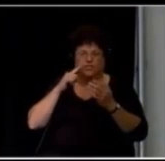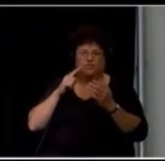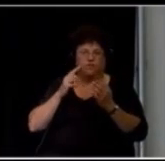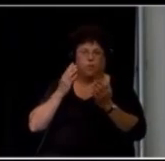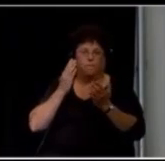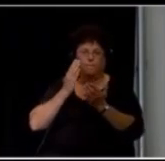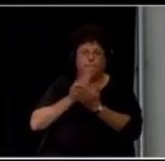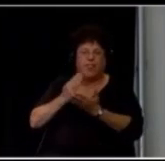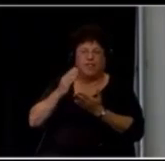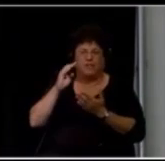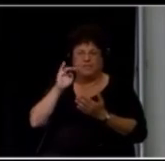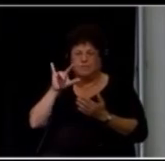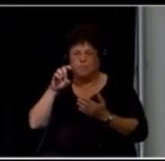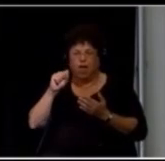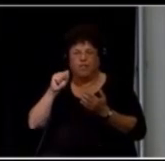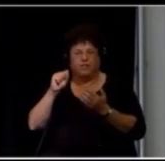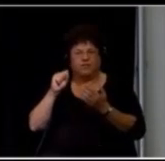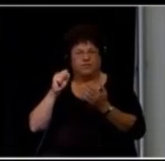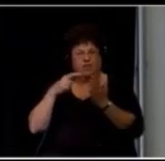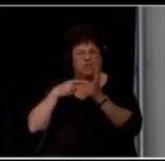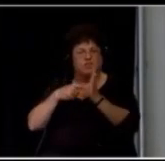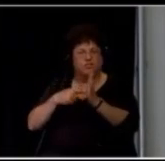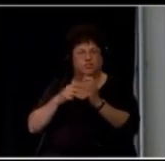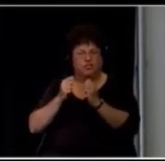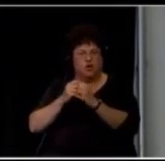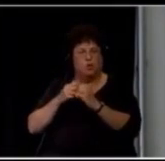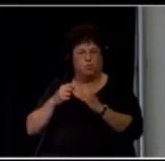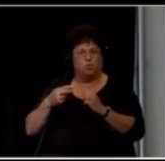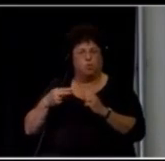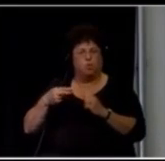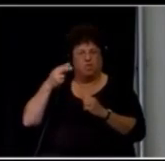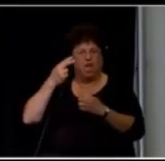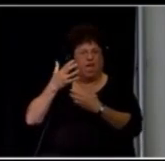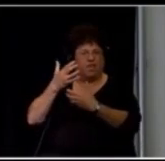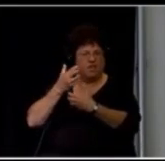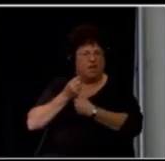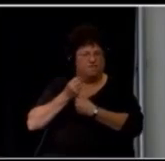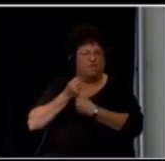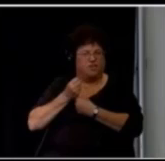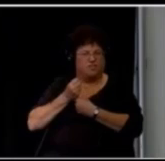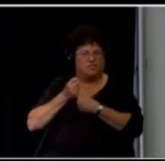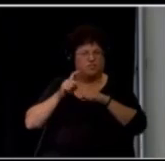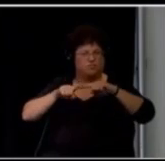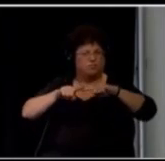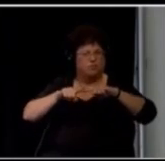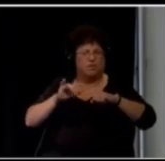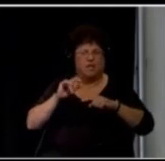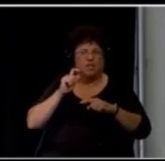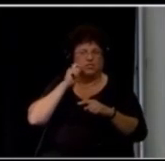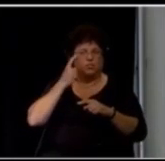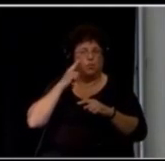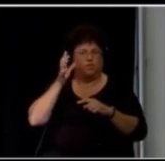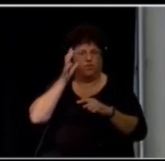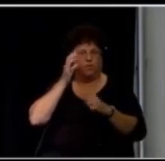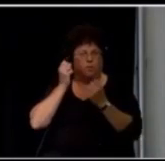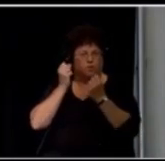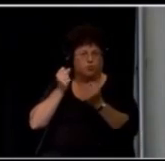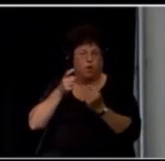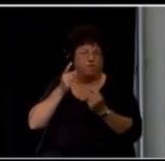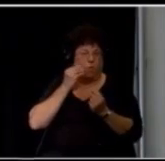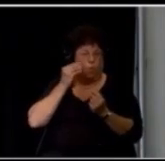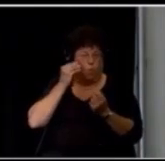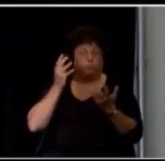can show within a very high confidence interval that it's cool for the computer to drive you